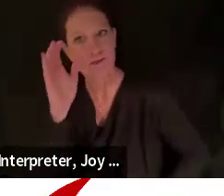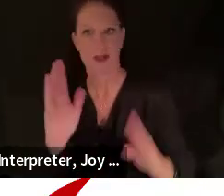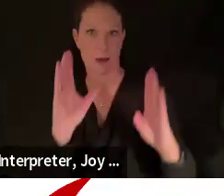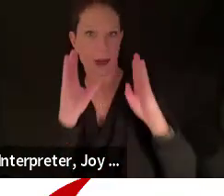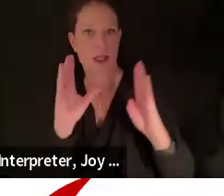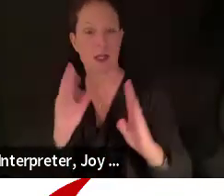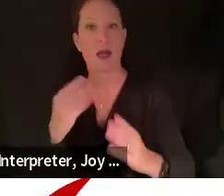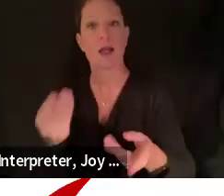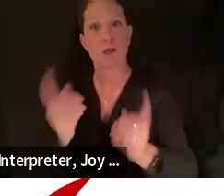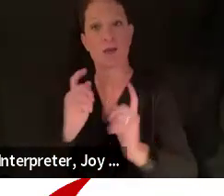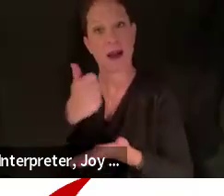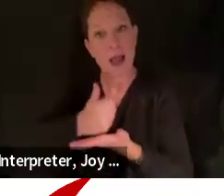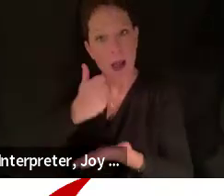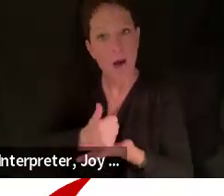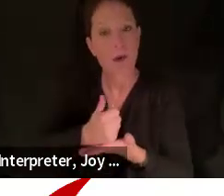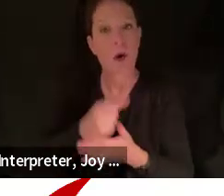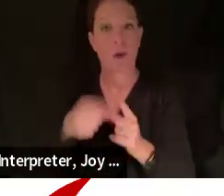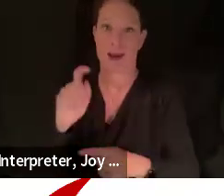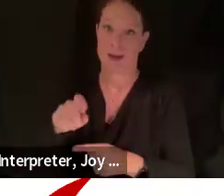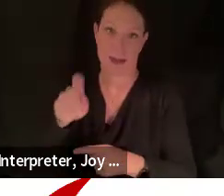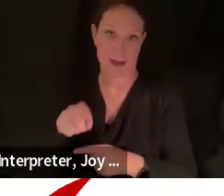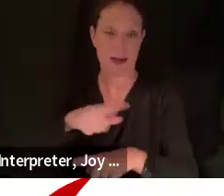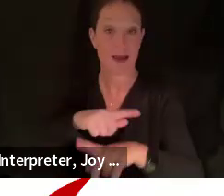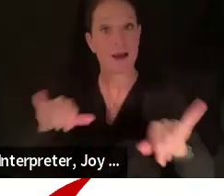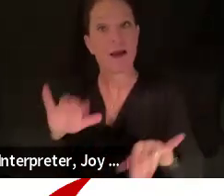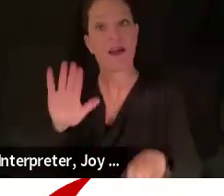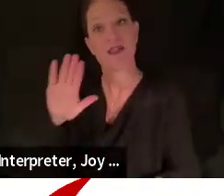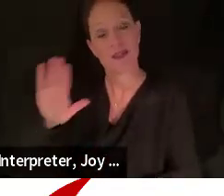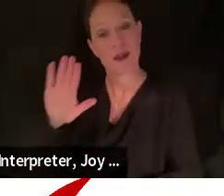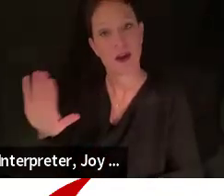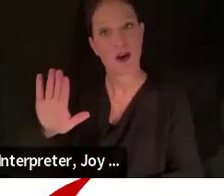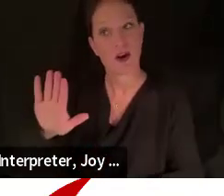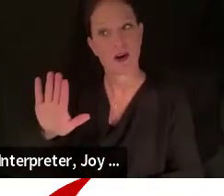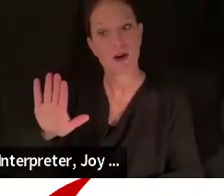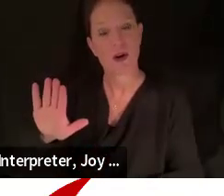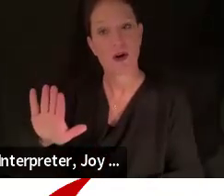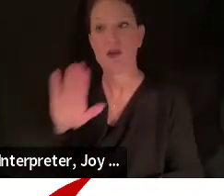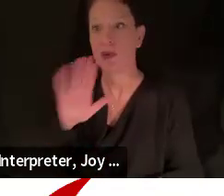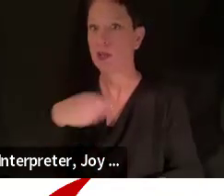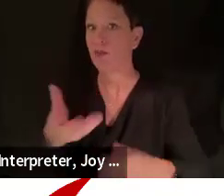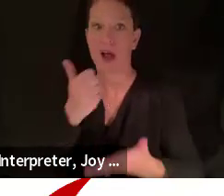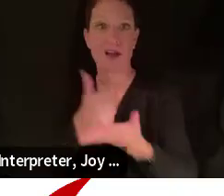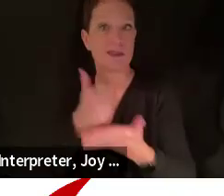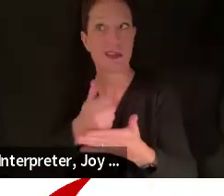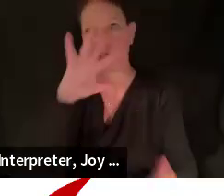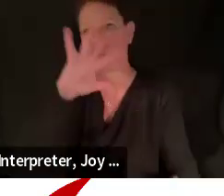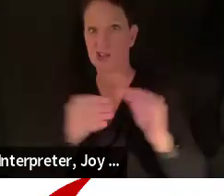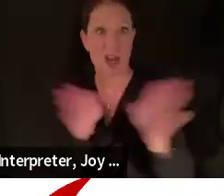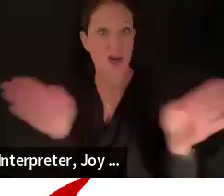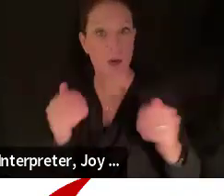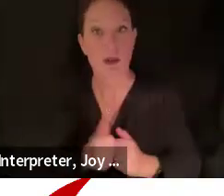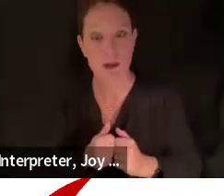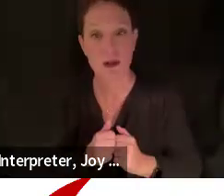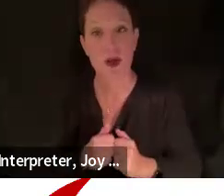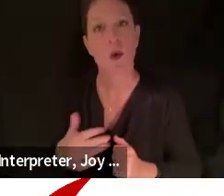to provide aid in situations when I need them. And they're obviously here to just provide some assistance altogether, right? And we want to feel